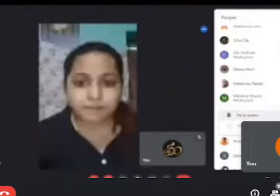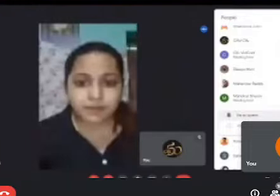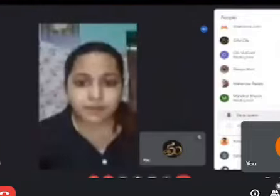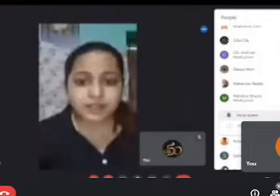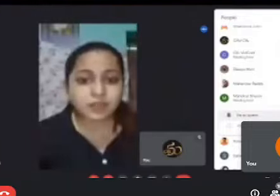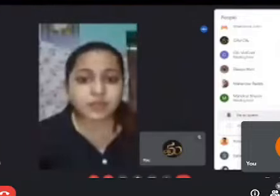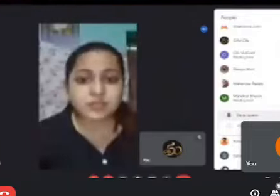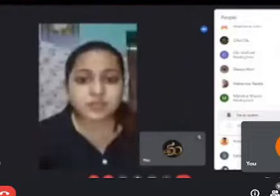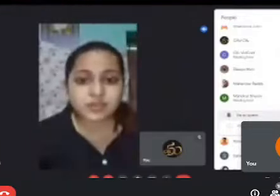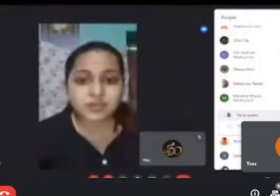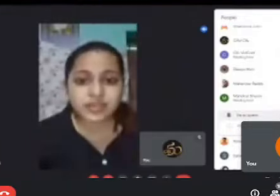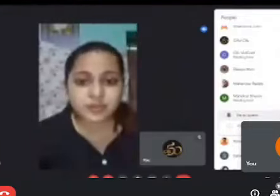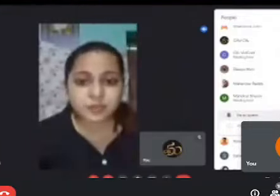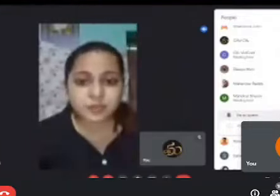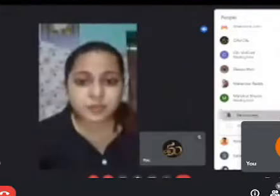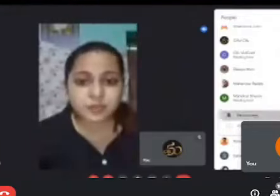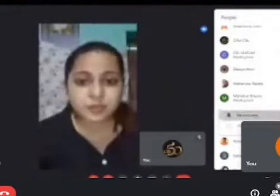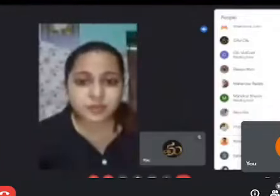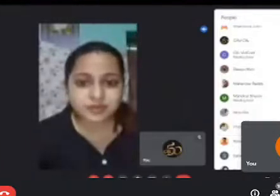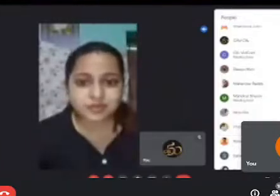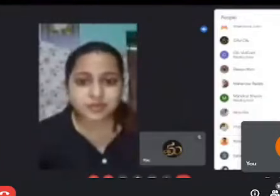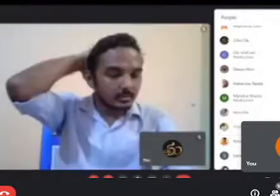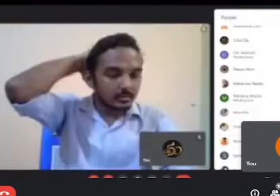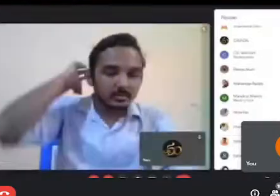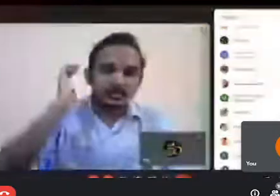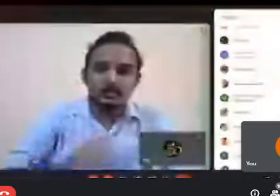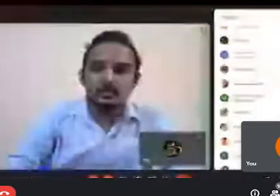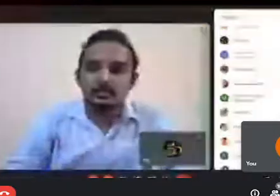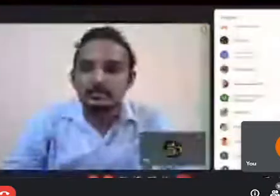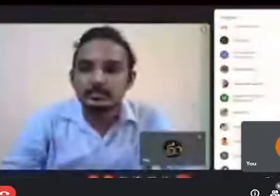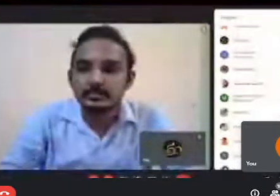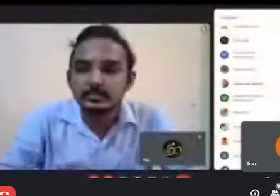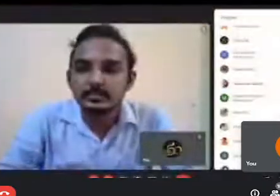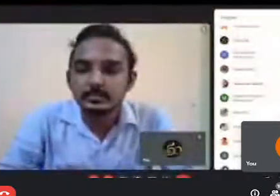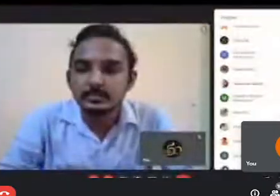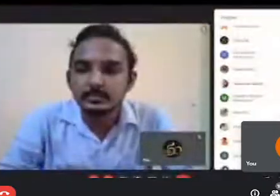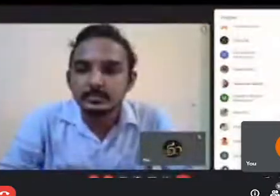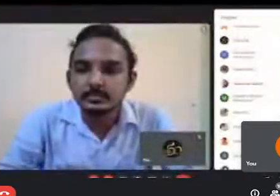Yeah, they wanted to say the interpreter actually. Yes, right now you are.